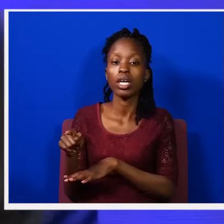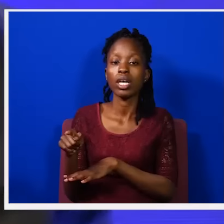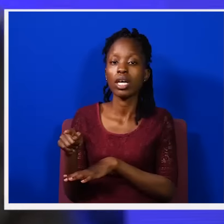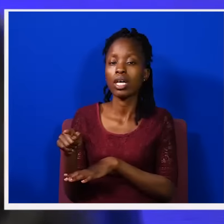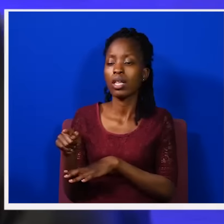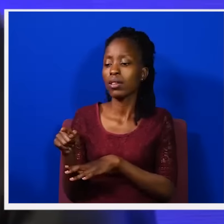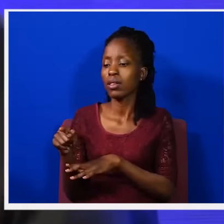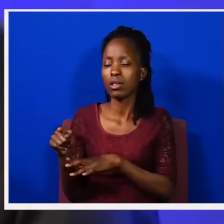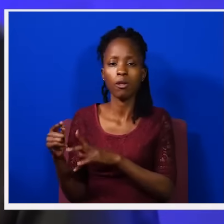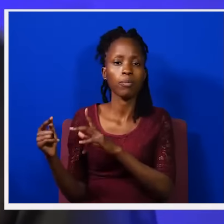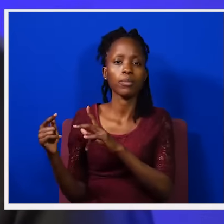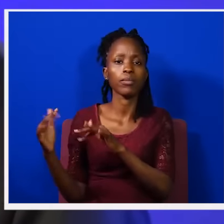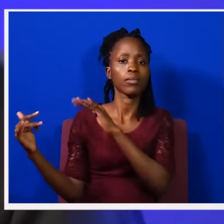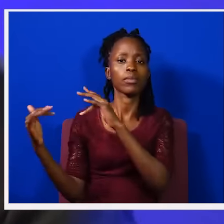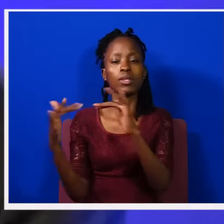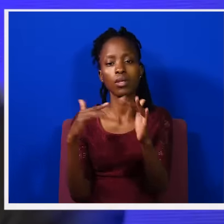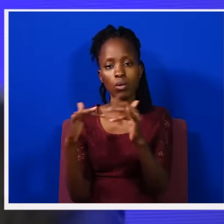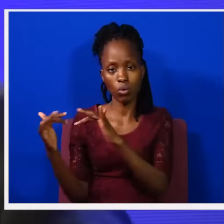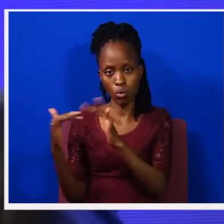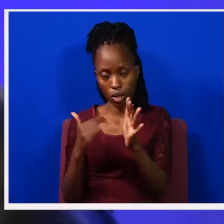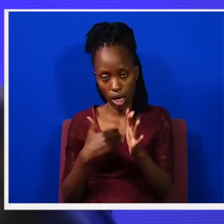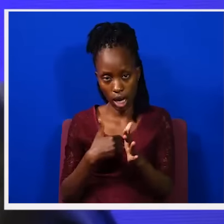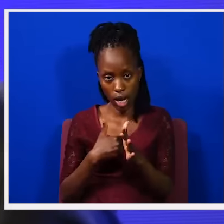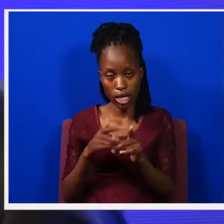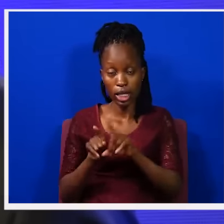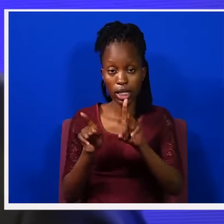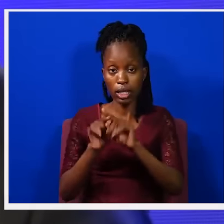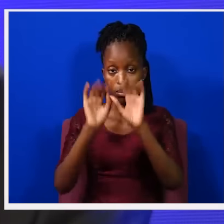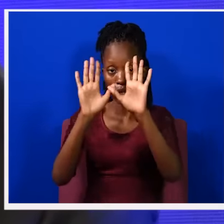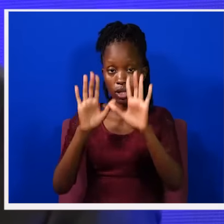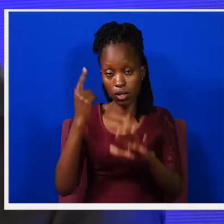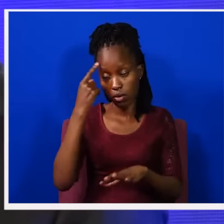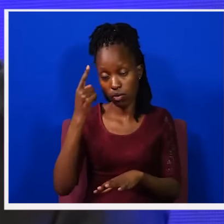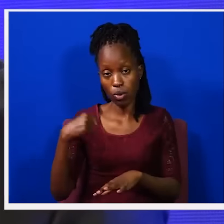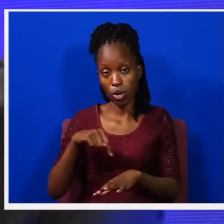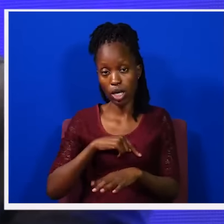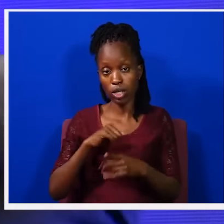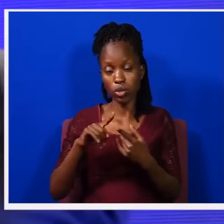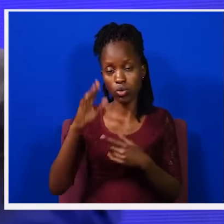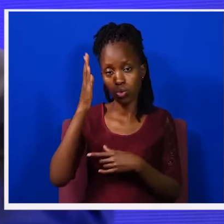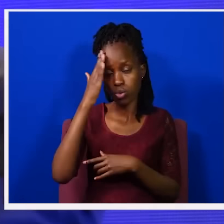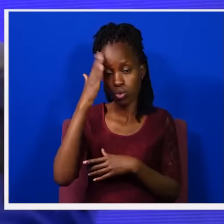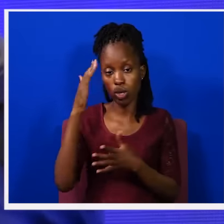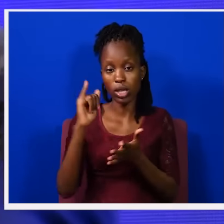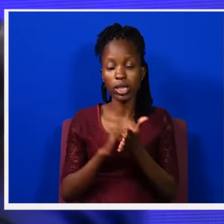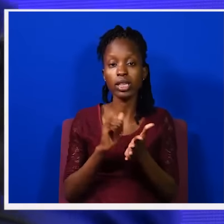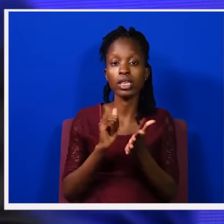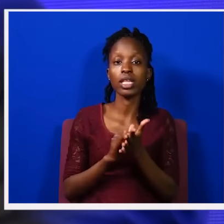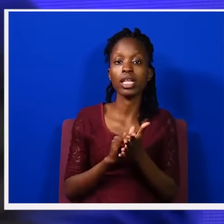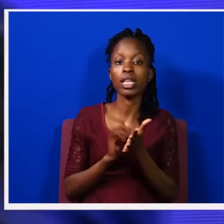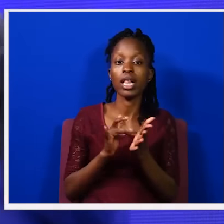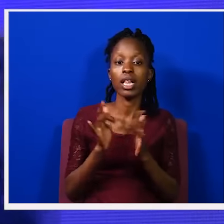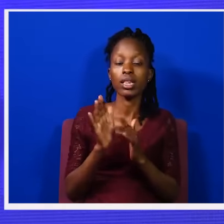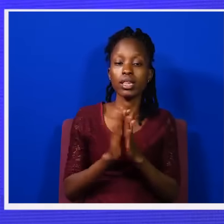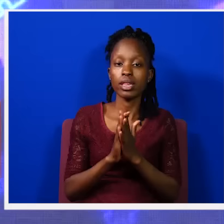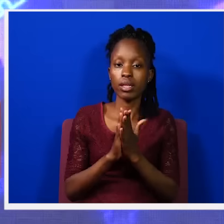ethnic cleansing. It is important for us to note that the scripture puts them